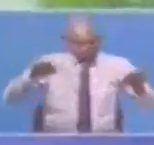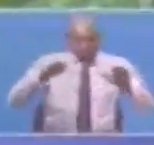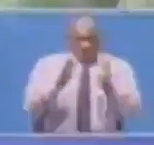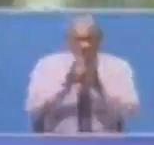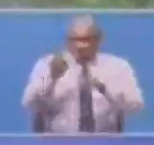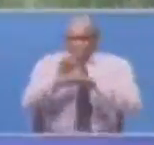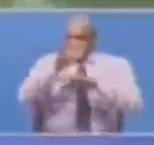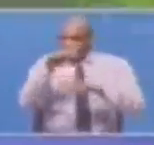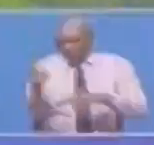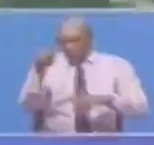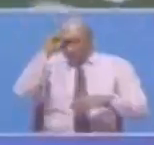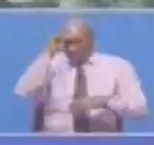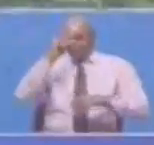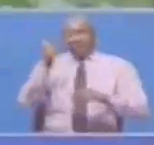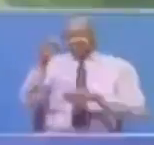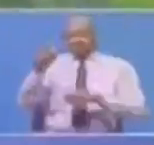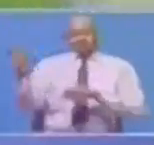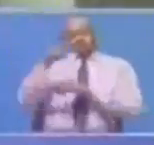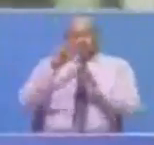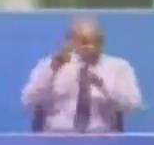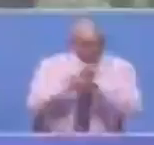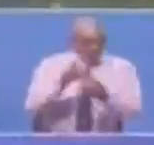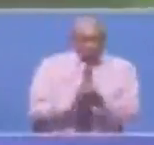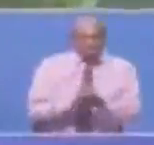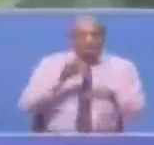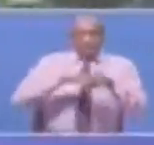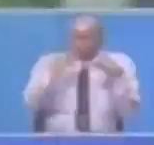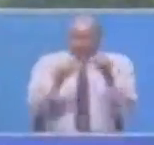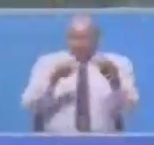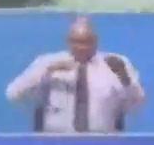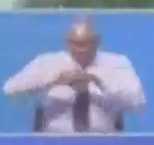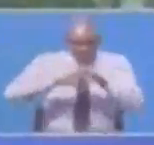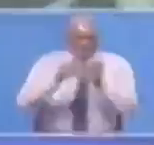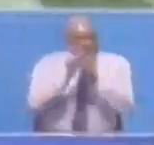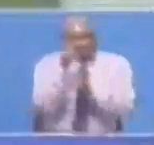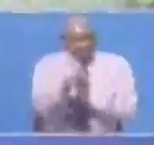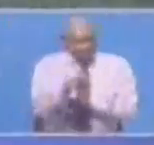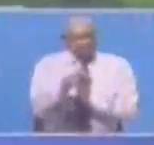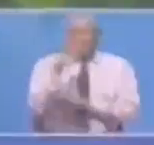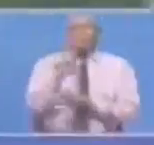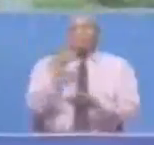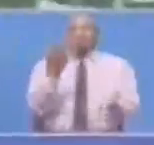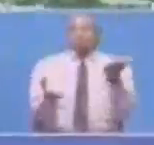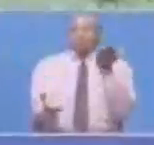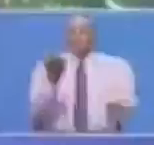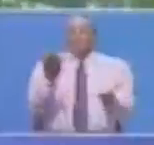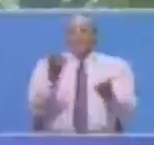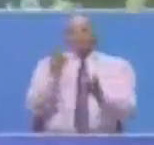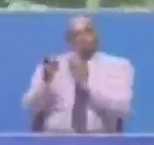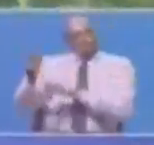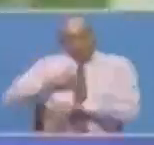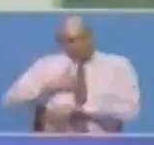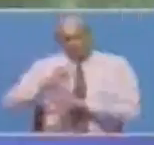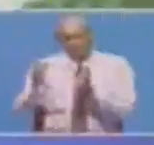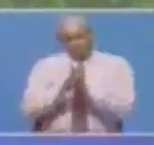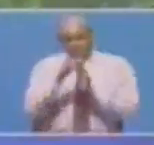by other government agencies. During the field trials, KEFIS was to compare the conventional seed varieties with